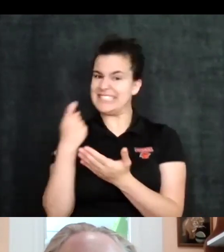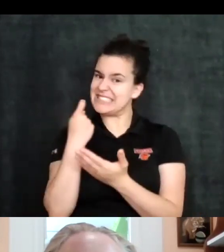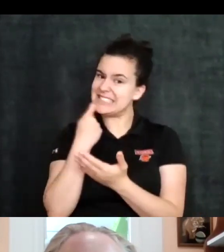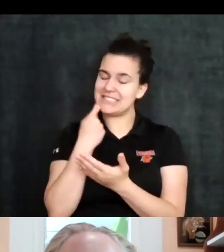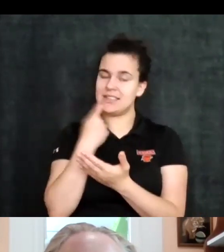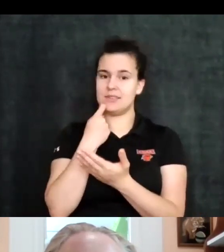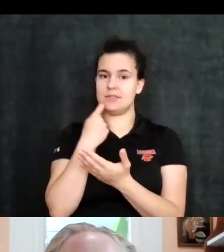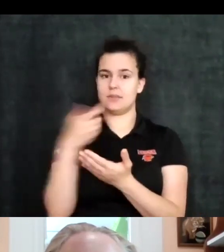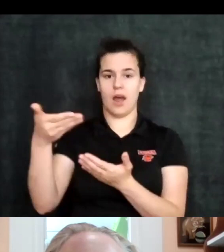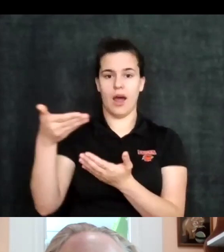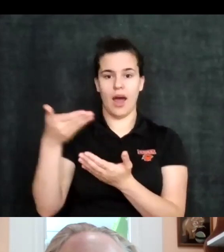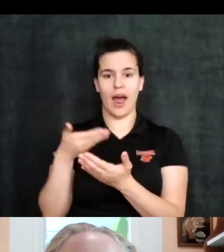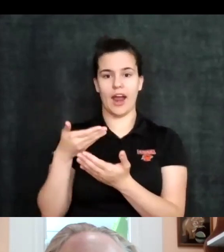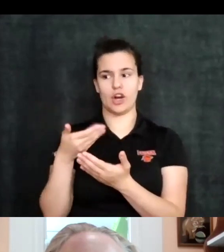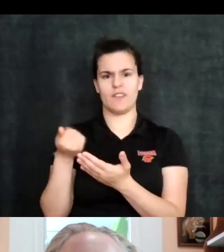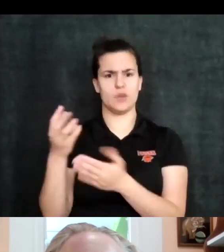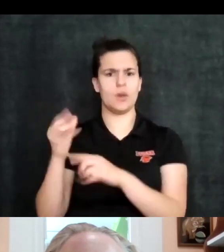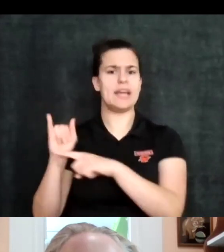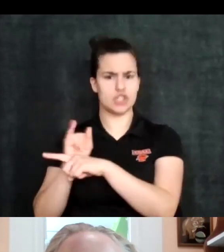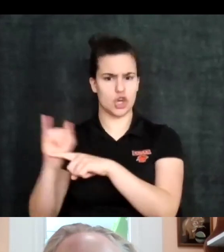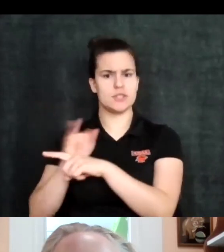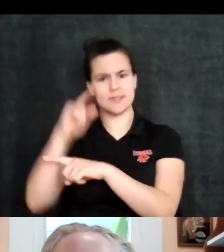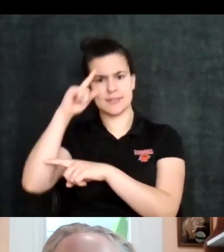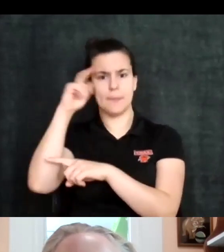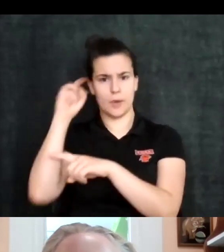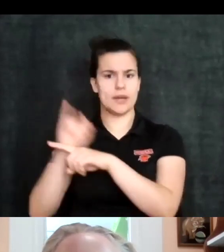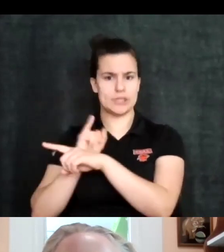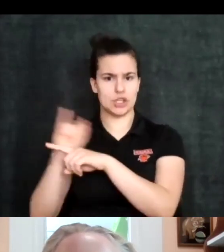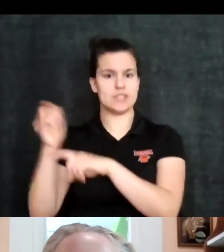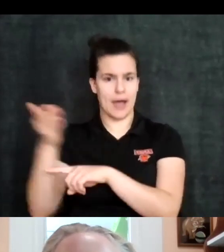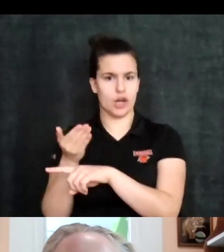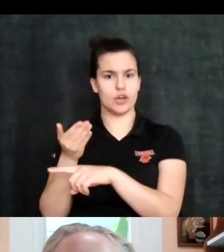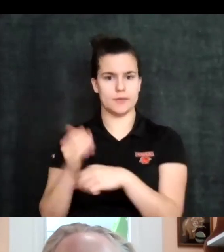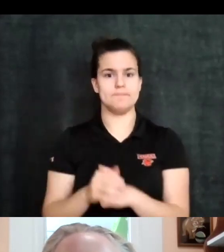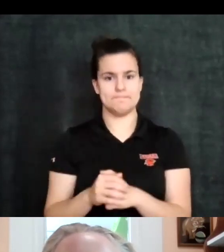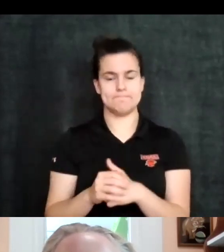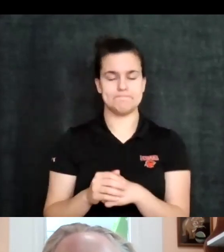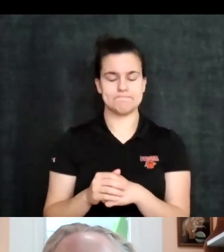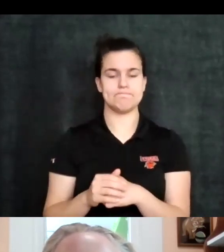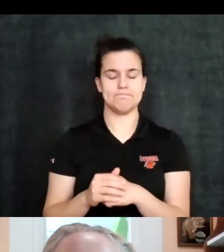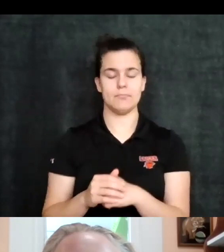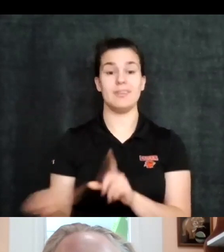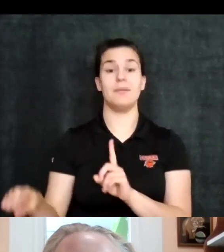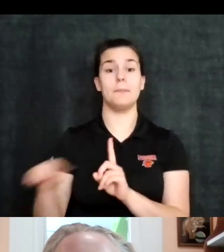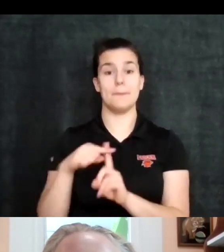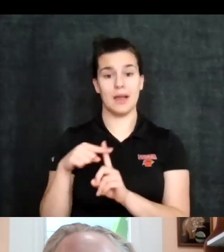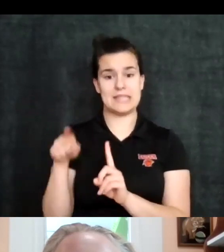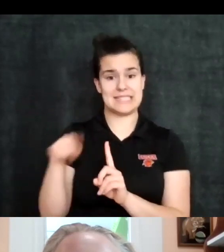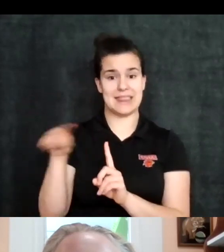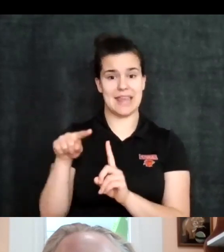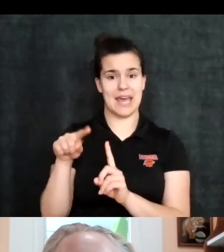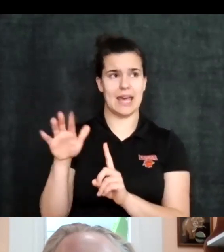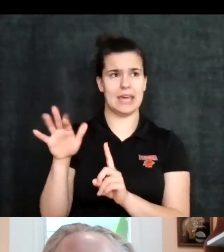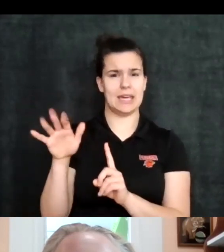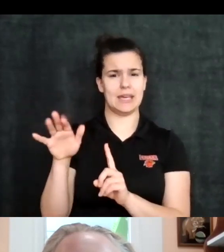think they've just hired a couple of interns for the summer, and they also have, I think they've